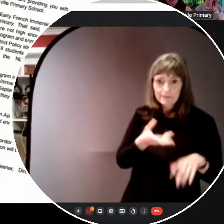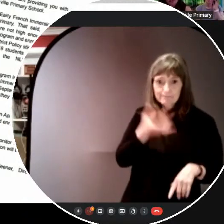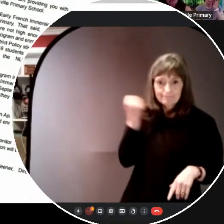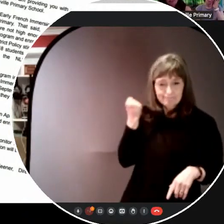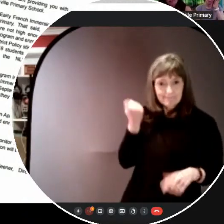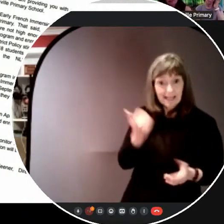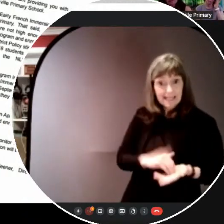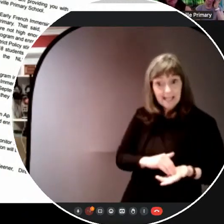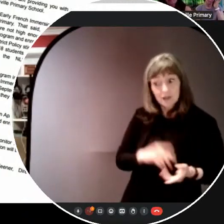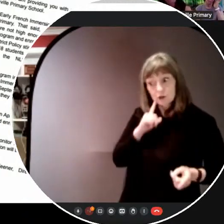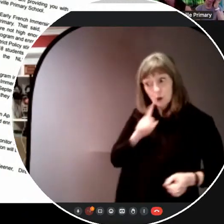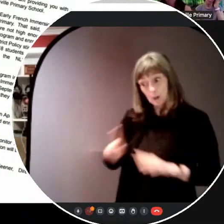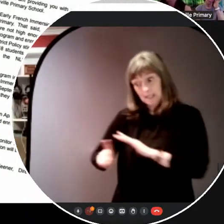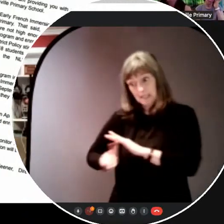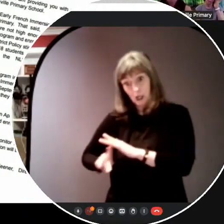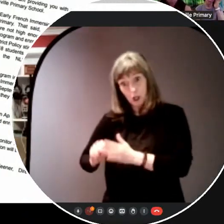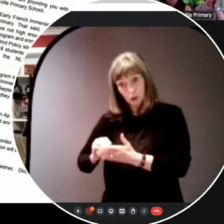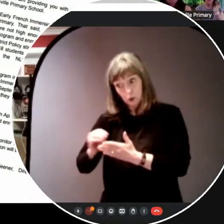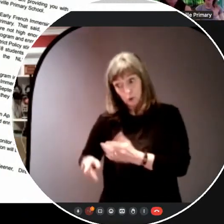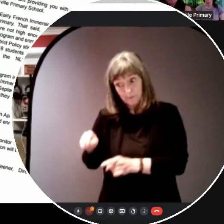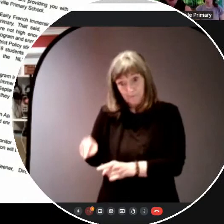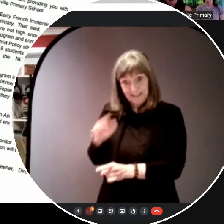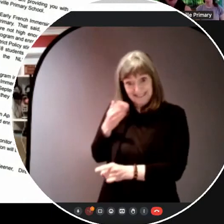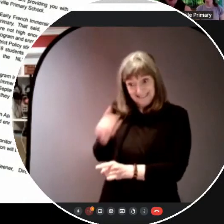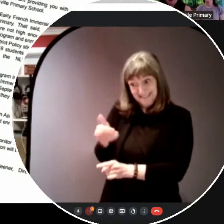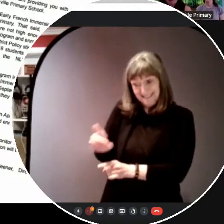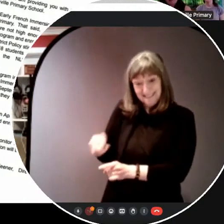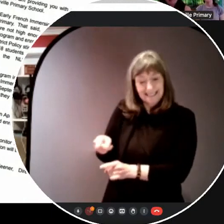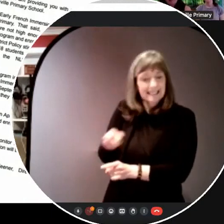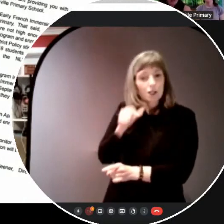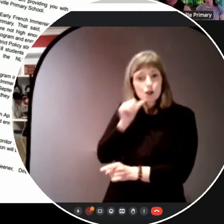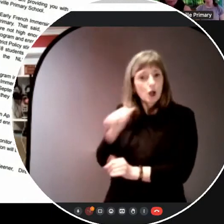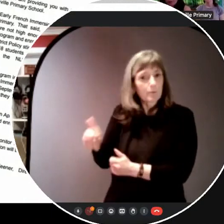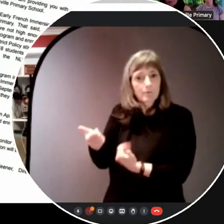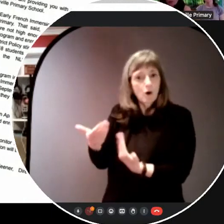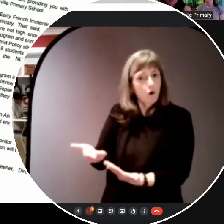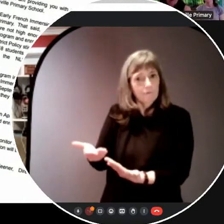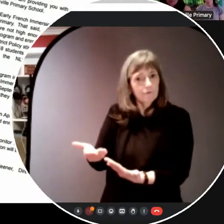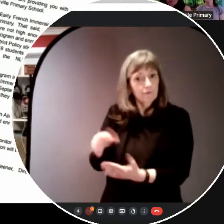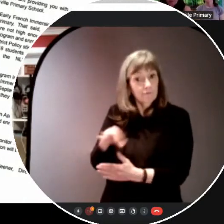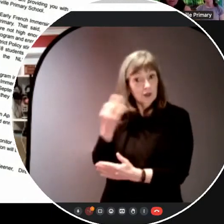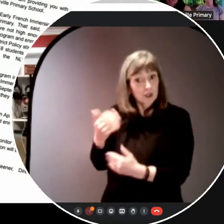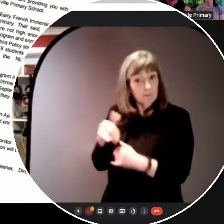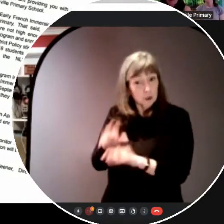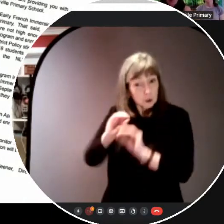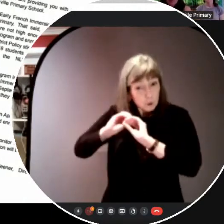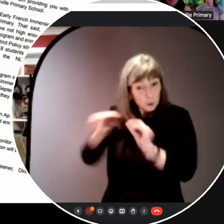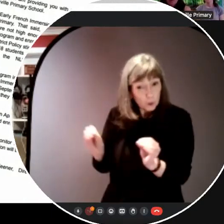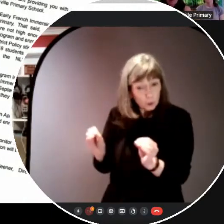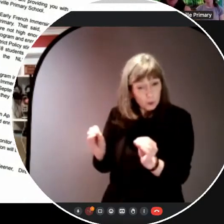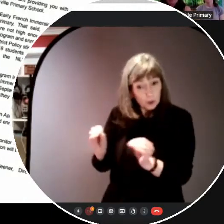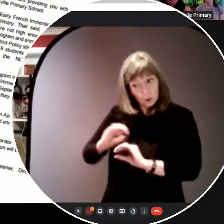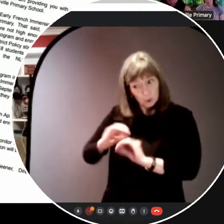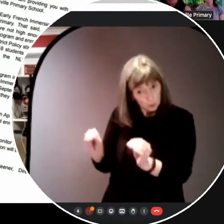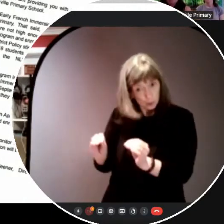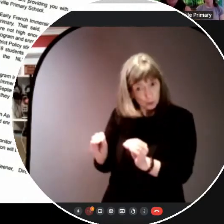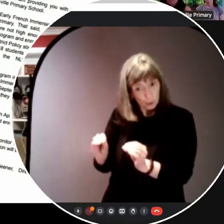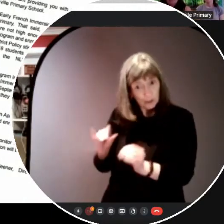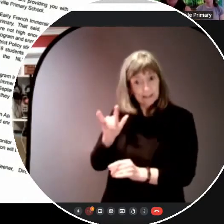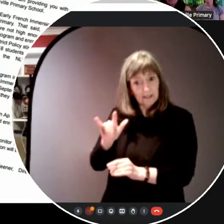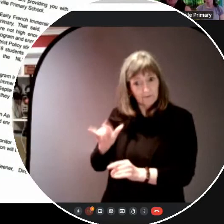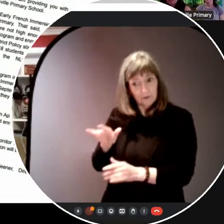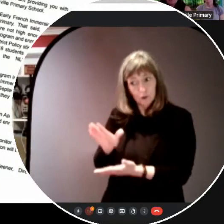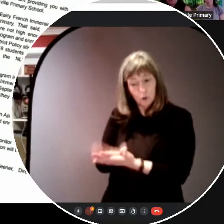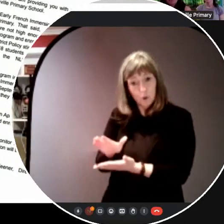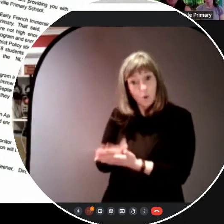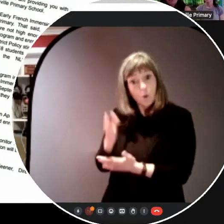September 2023 were not going to be offered French immersion whatsoever at Stephenville Primary School because there was only